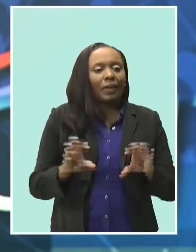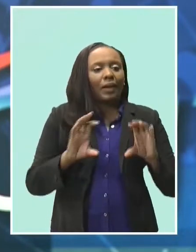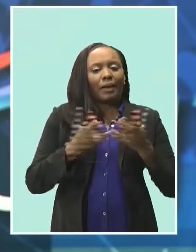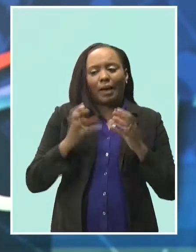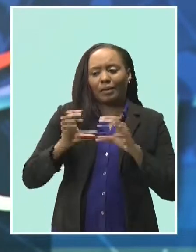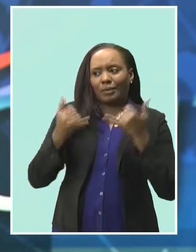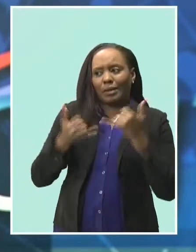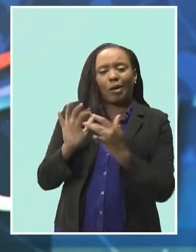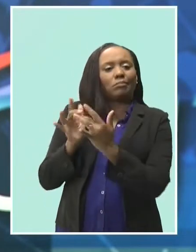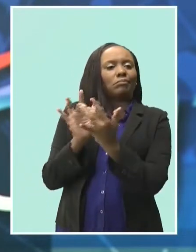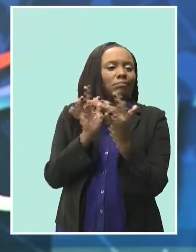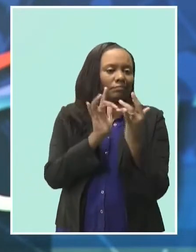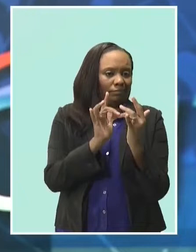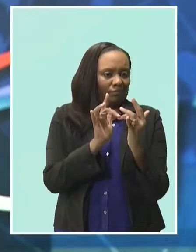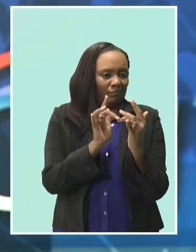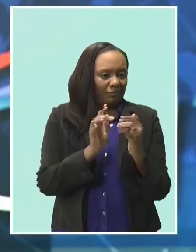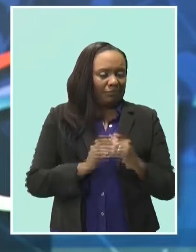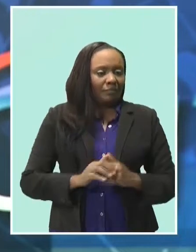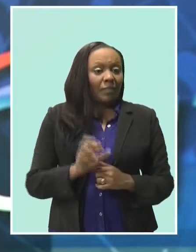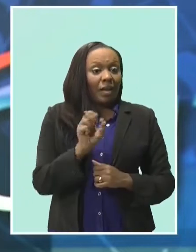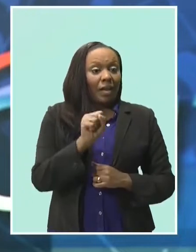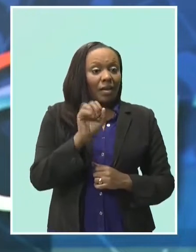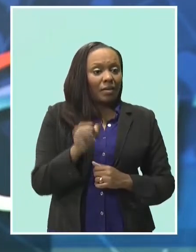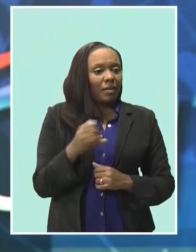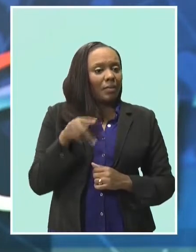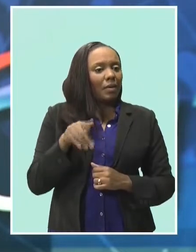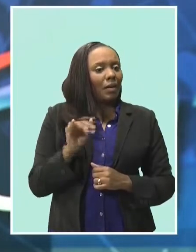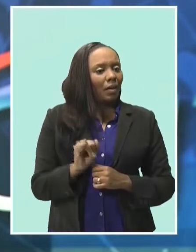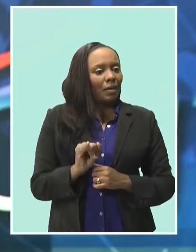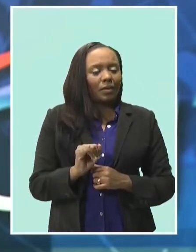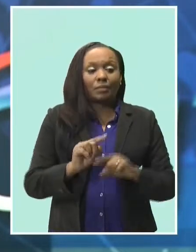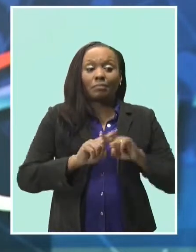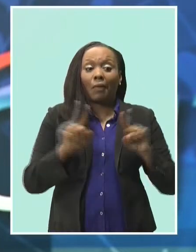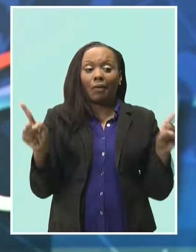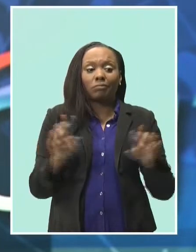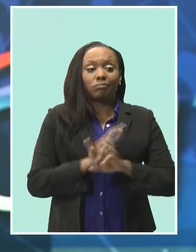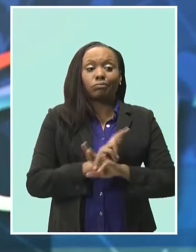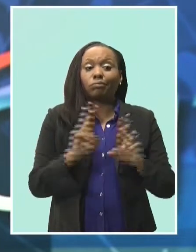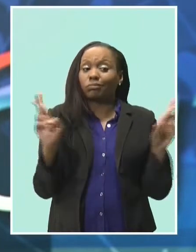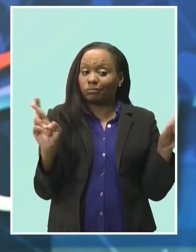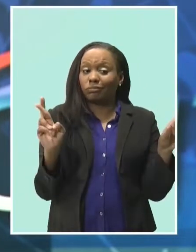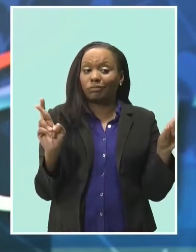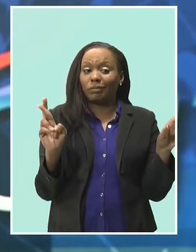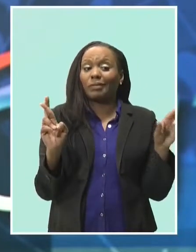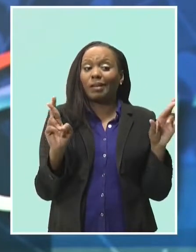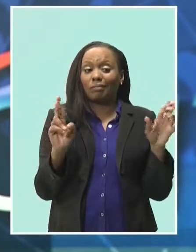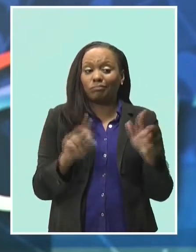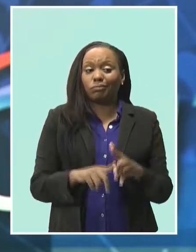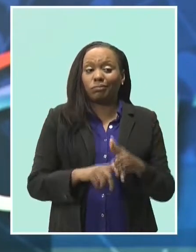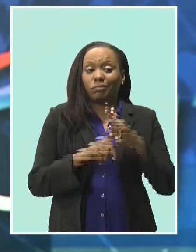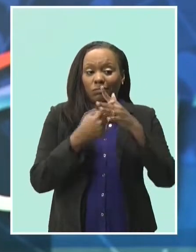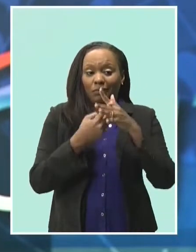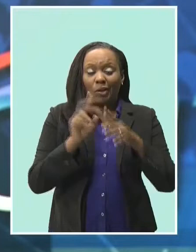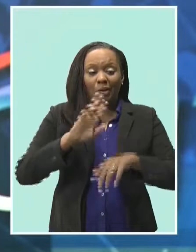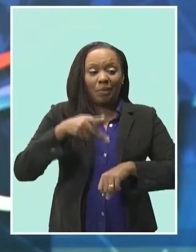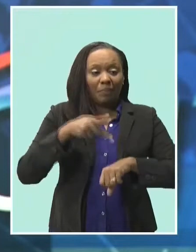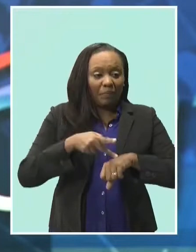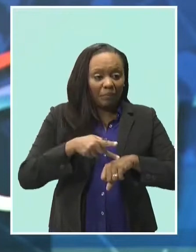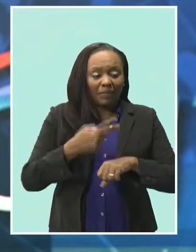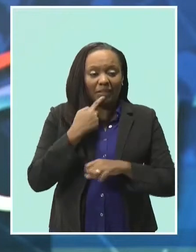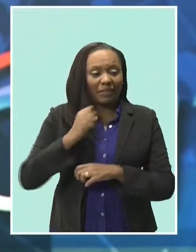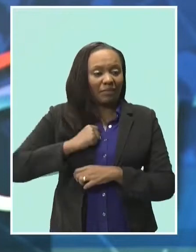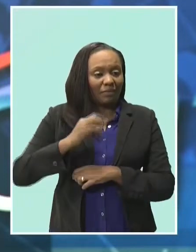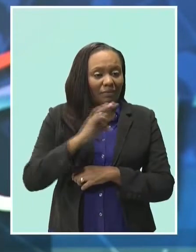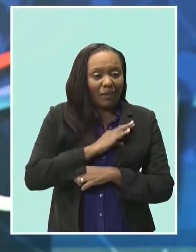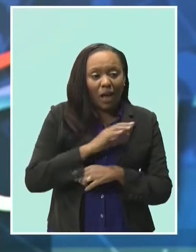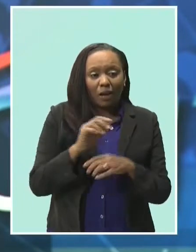with classes shifting online. The Samuel Jacqueline Prescott Institute of Technology has, however, been ahead of the curve. Principal Ian